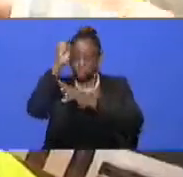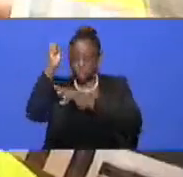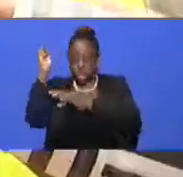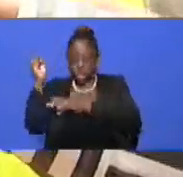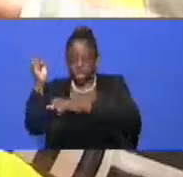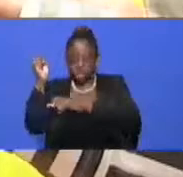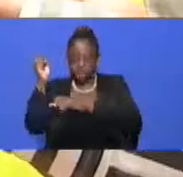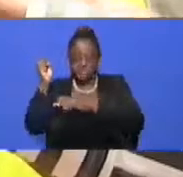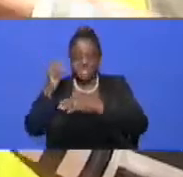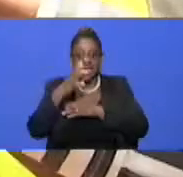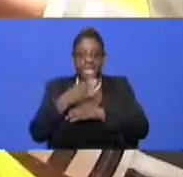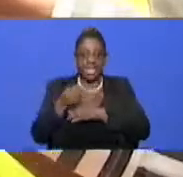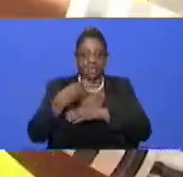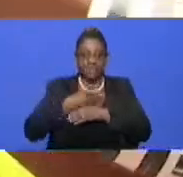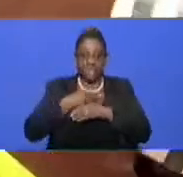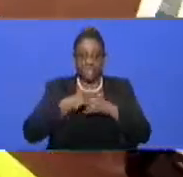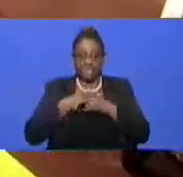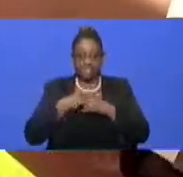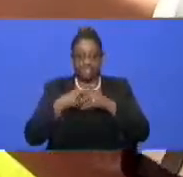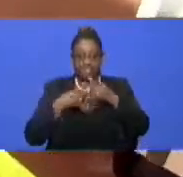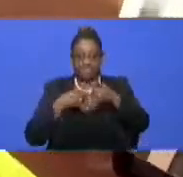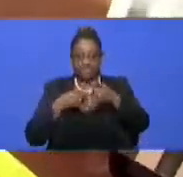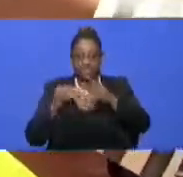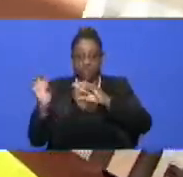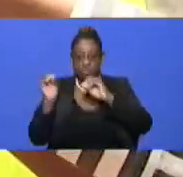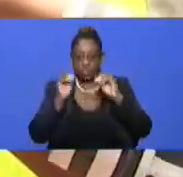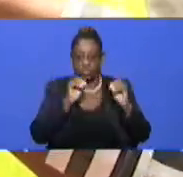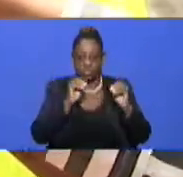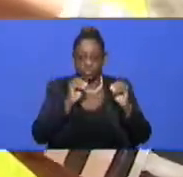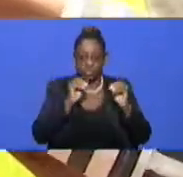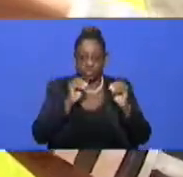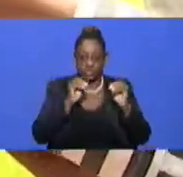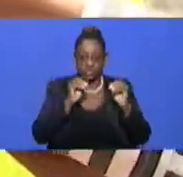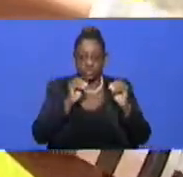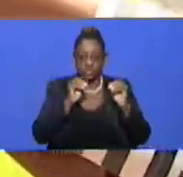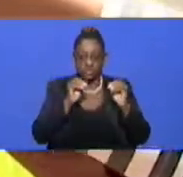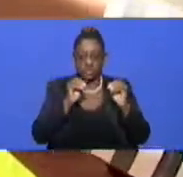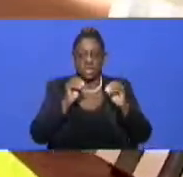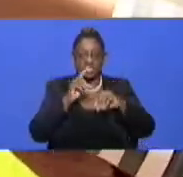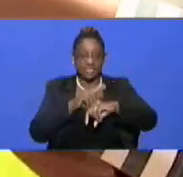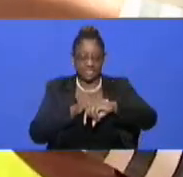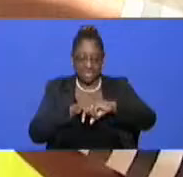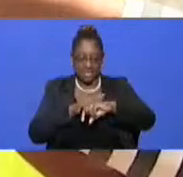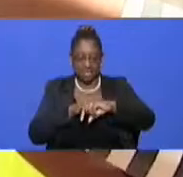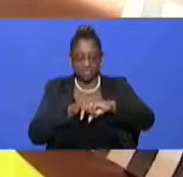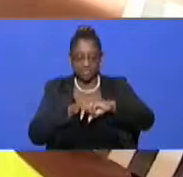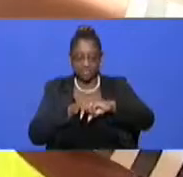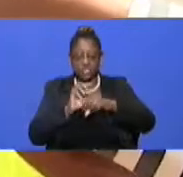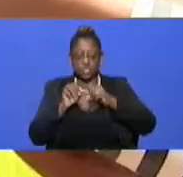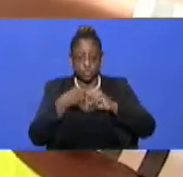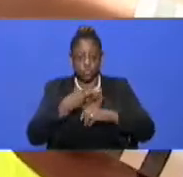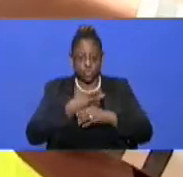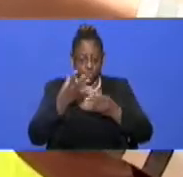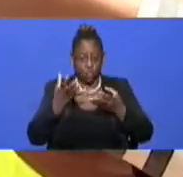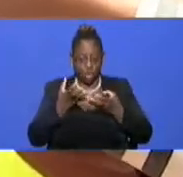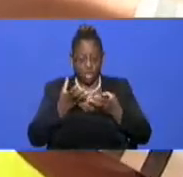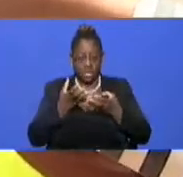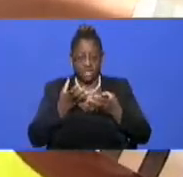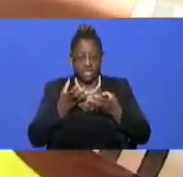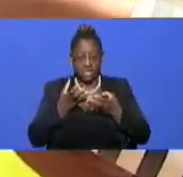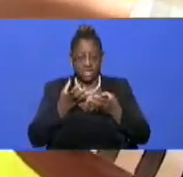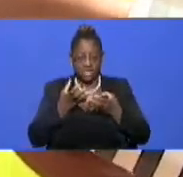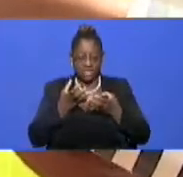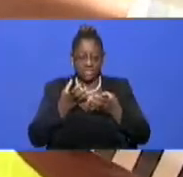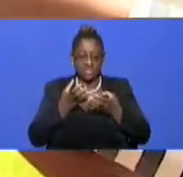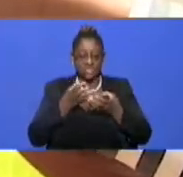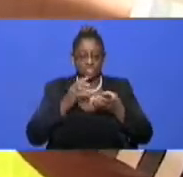Hall of Electrical and Oven Solutions. We're moving into renewable energy at this point right now, so we want to also get rid of some